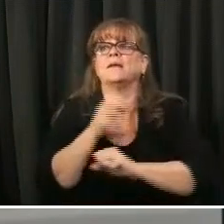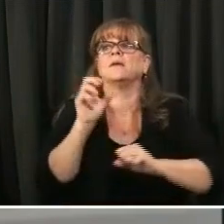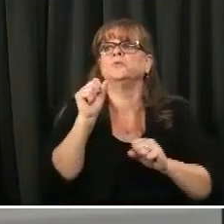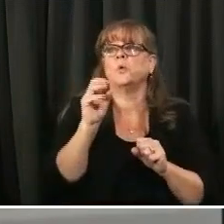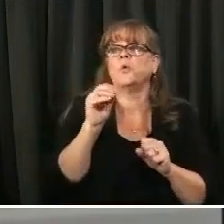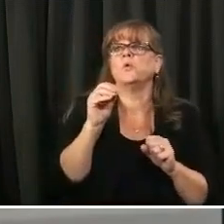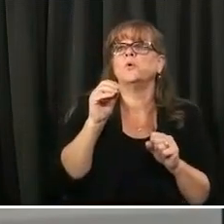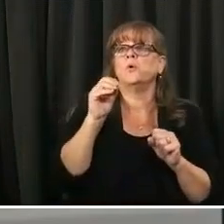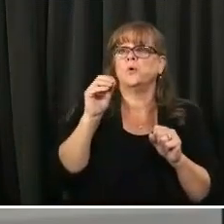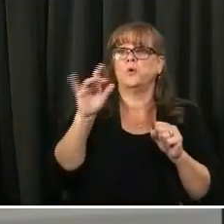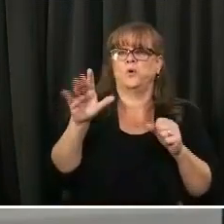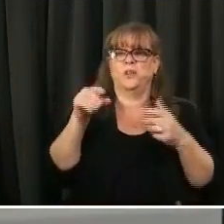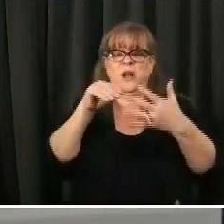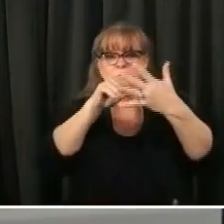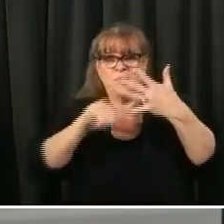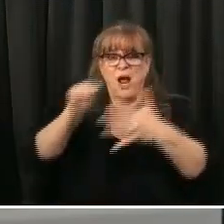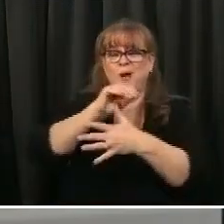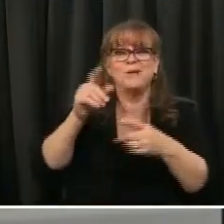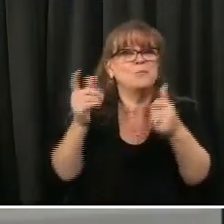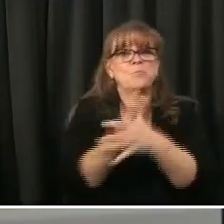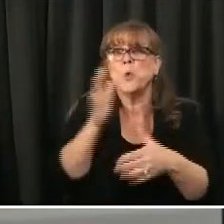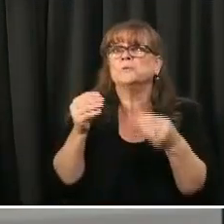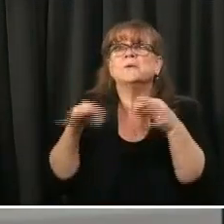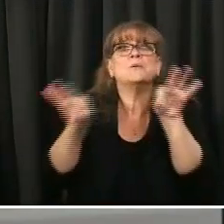started 2 weeks ago in many areas, but there were still